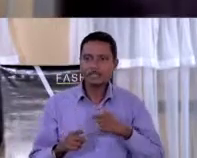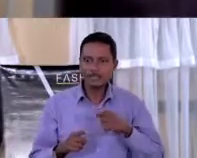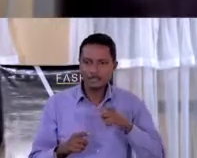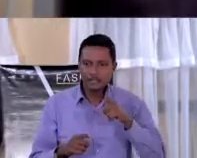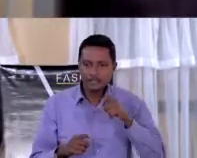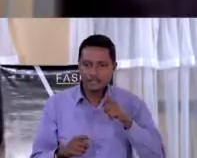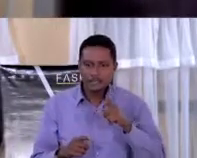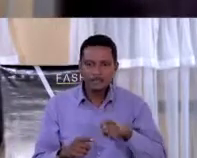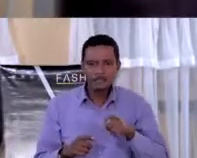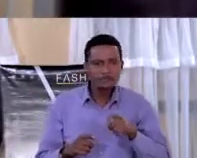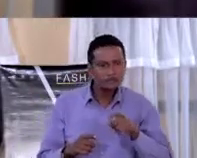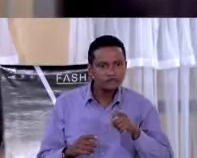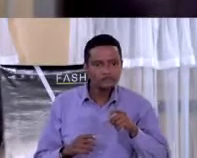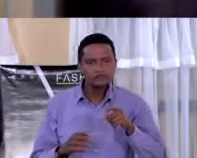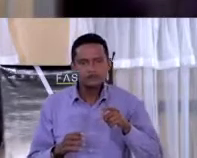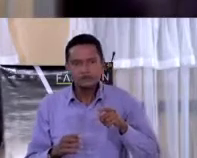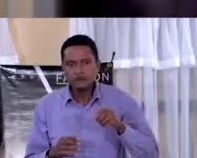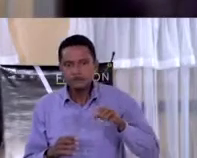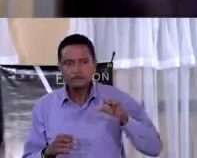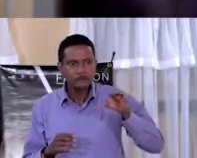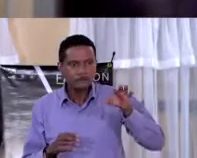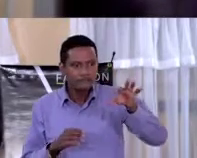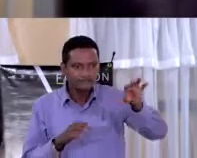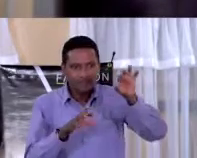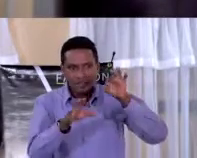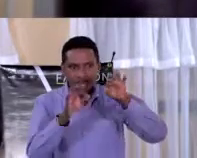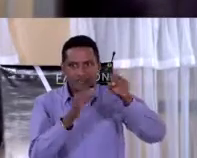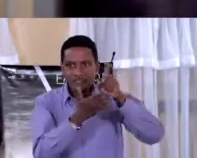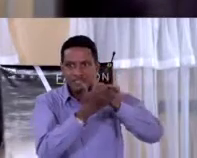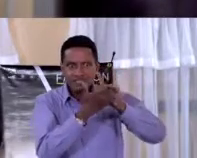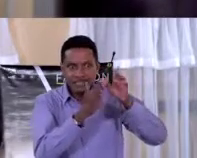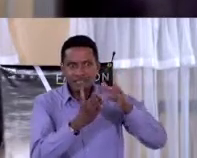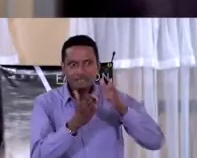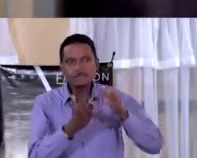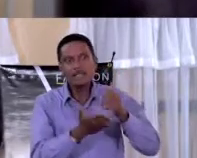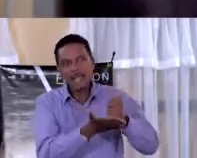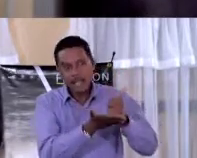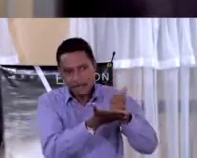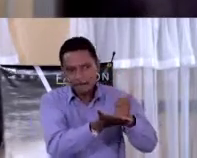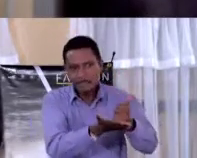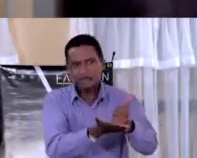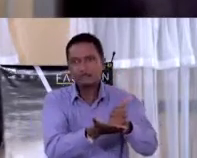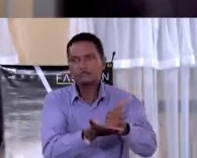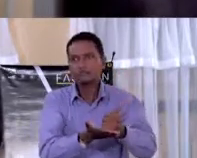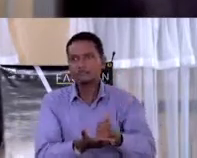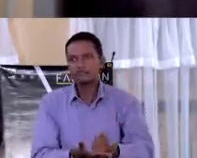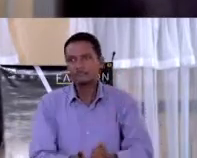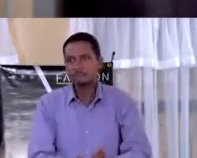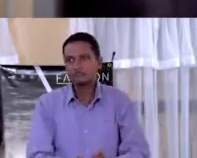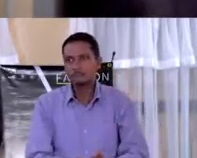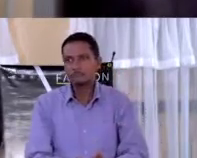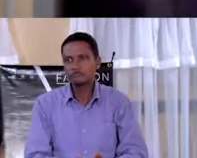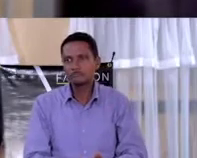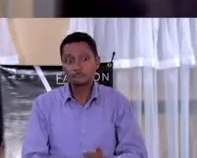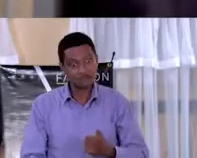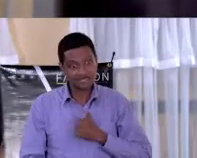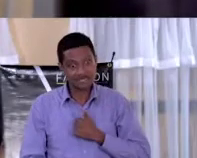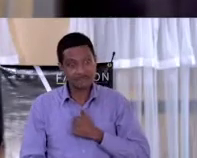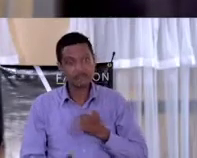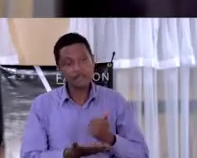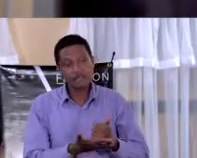them and found ways to get them there independently, because some of the agencies that we